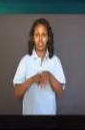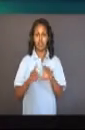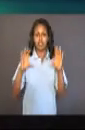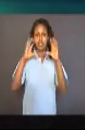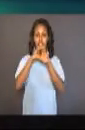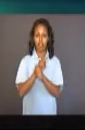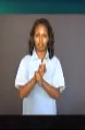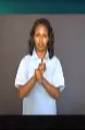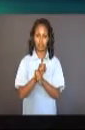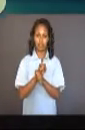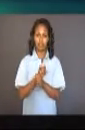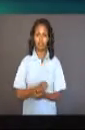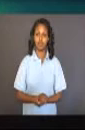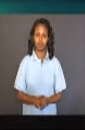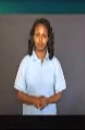Time's up.